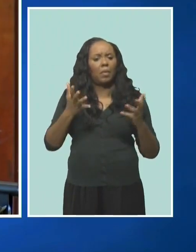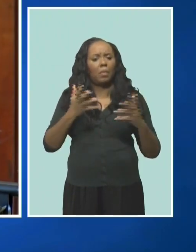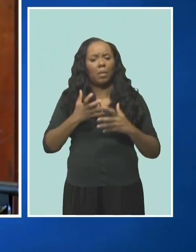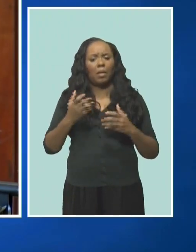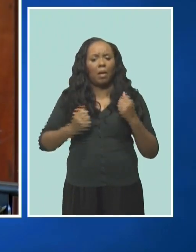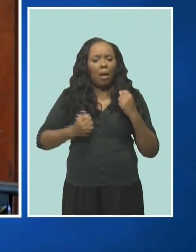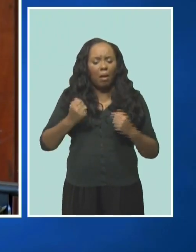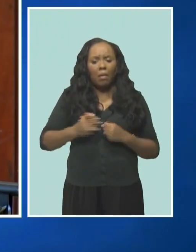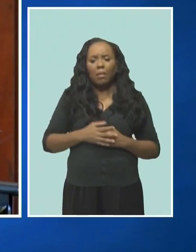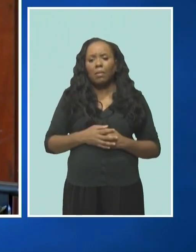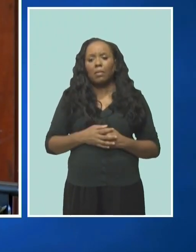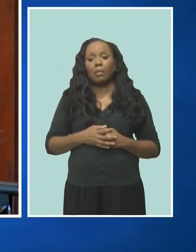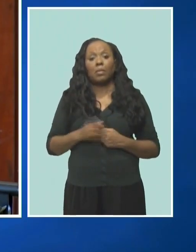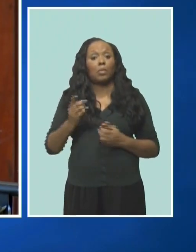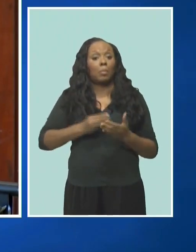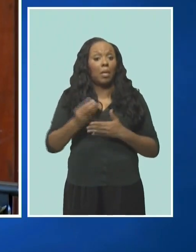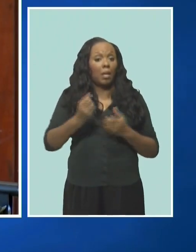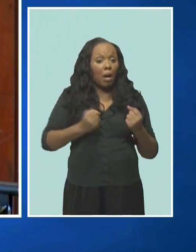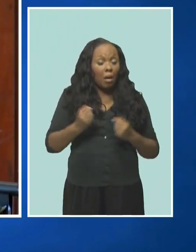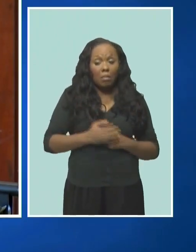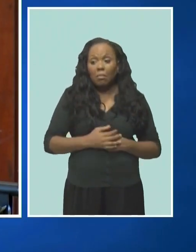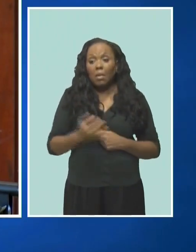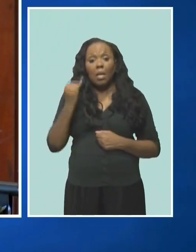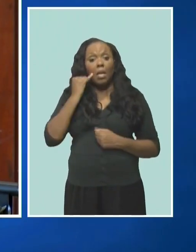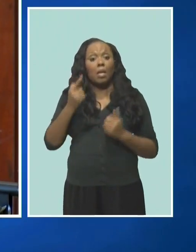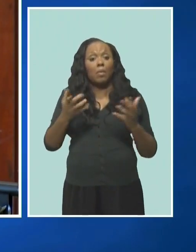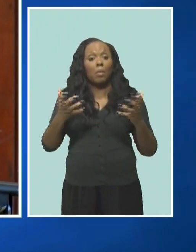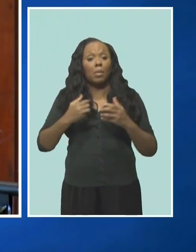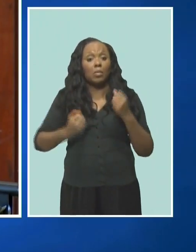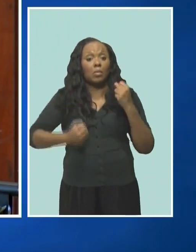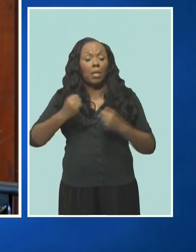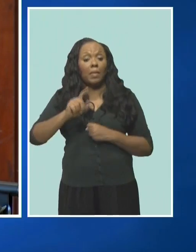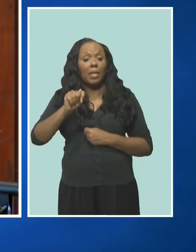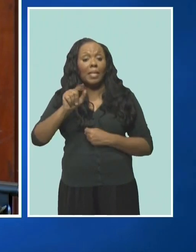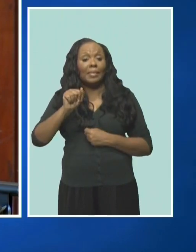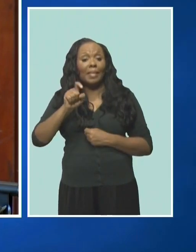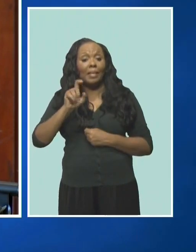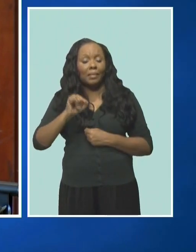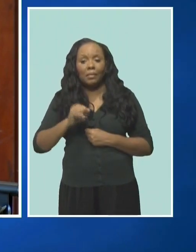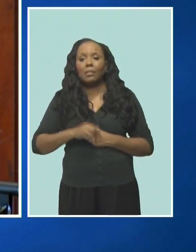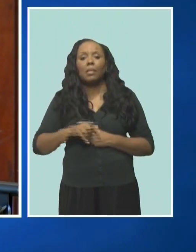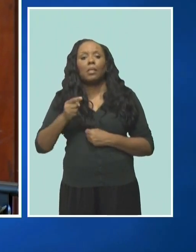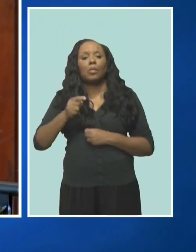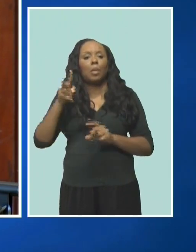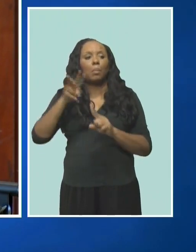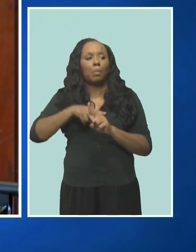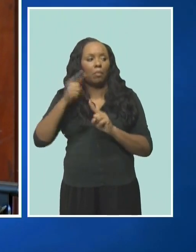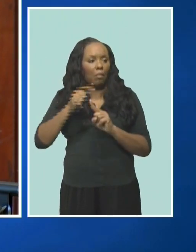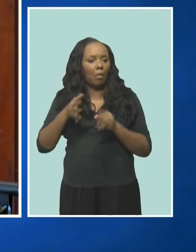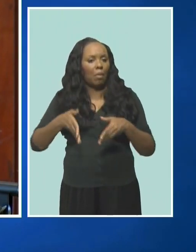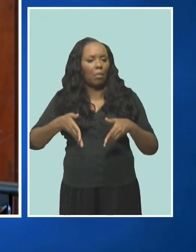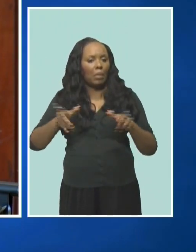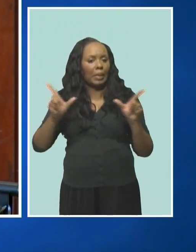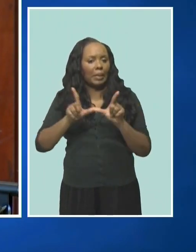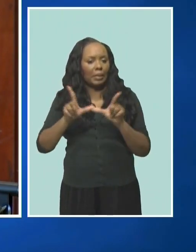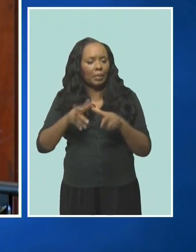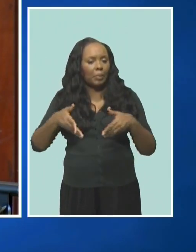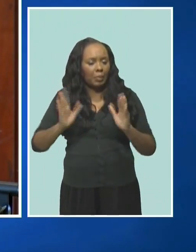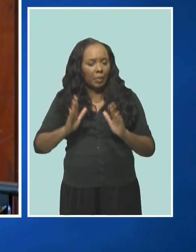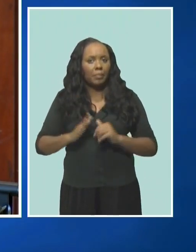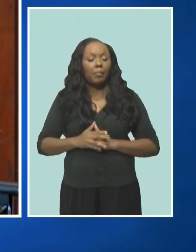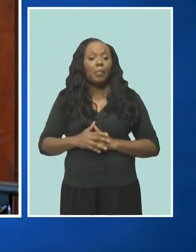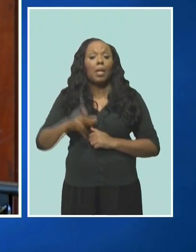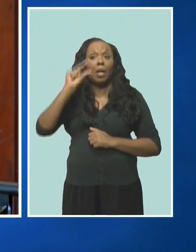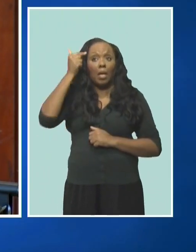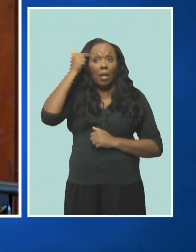permit and you pay for that permit. What the government is responsible for is to make sure